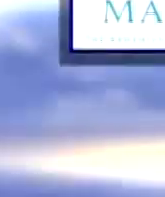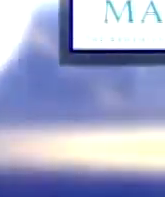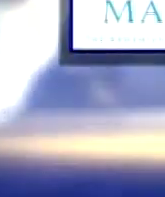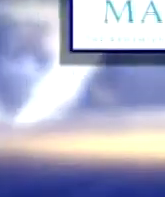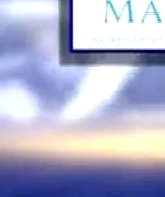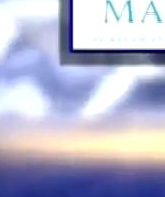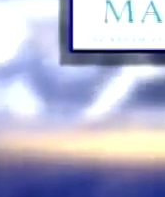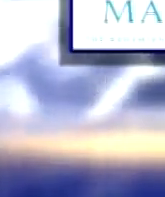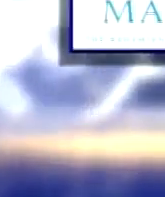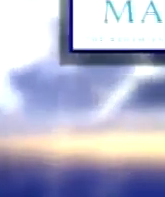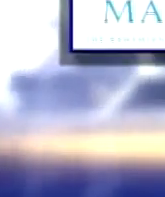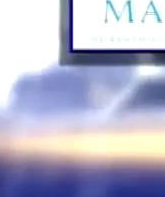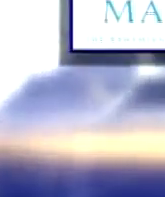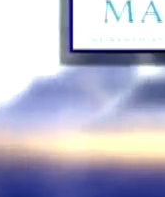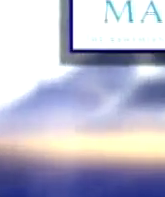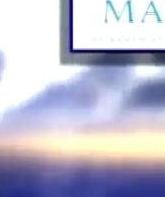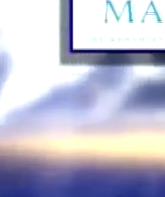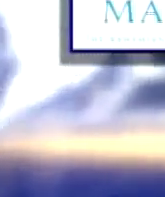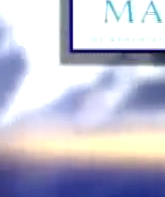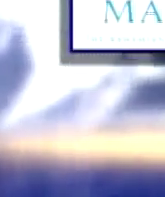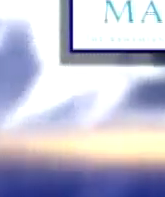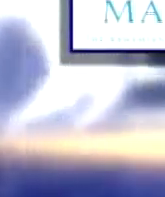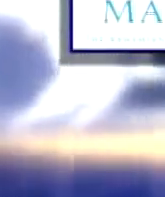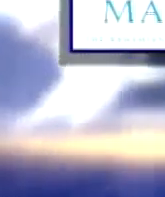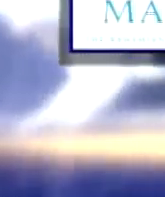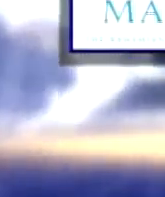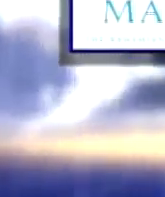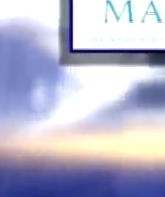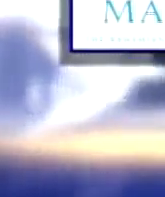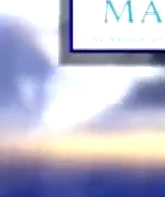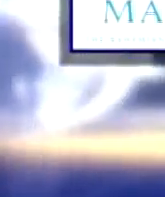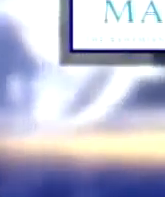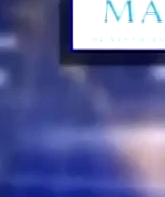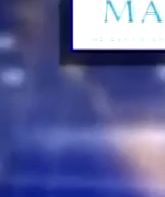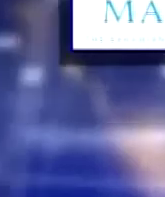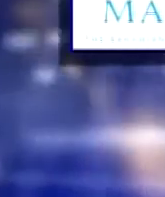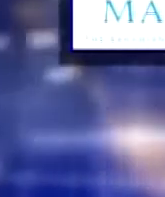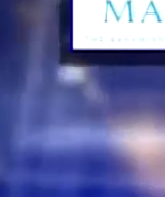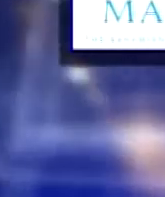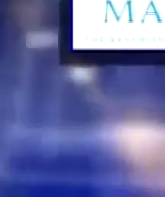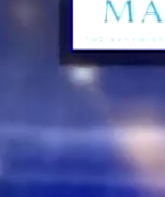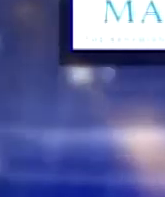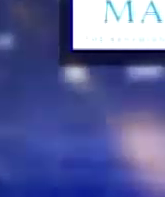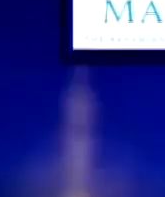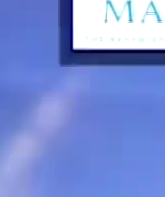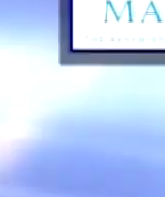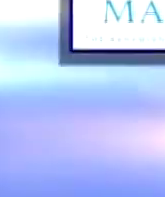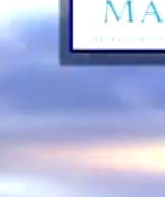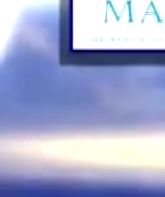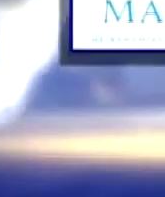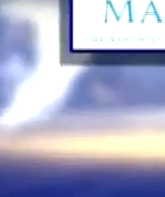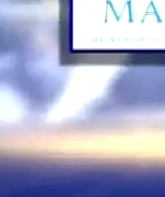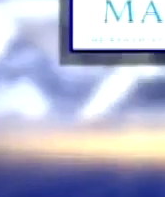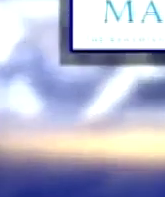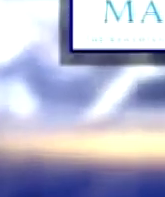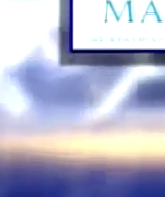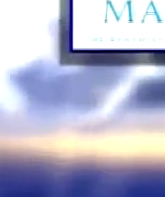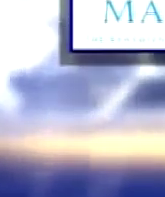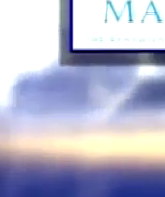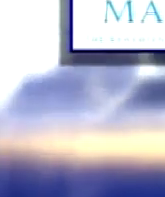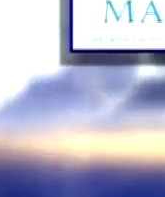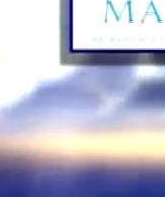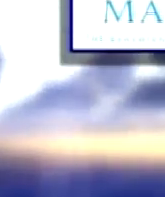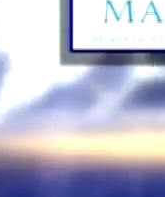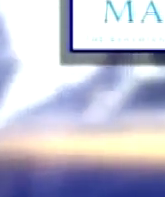officials finalizing the design of its convention center. Resort officials told the local daily that the design and physical works behind the 2,000 square foot